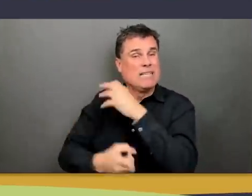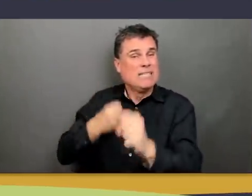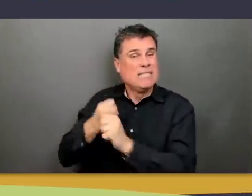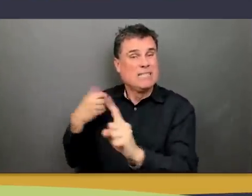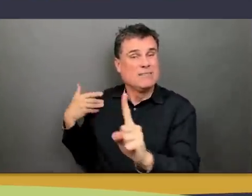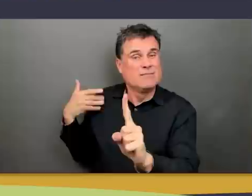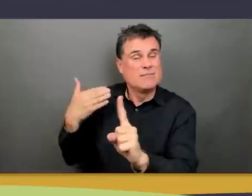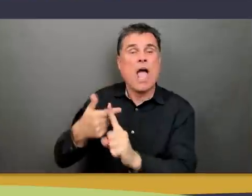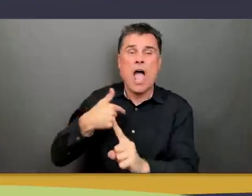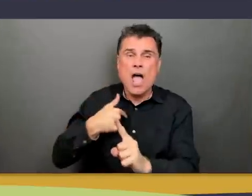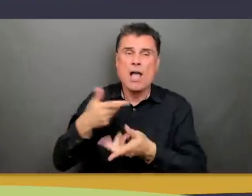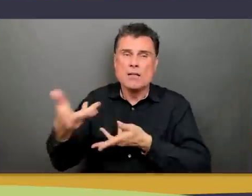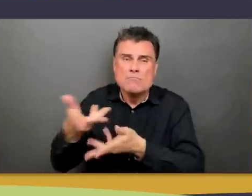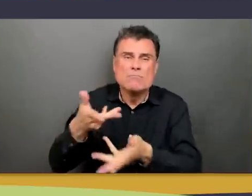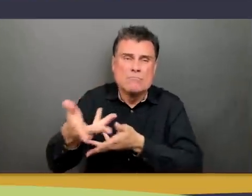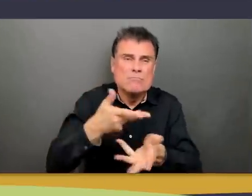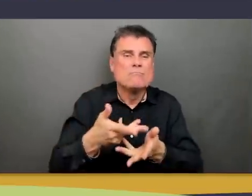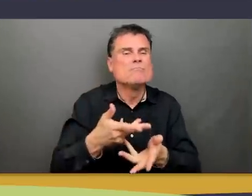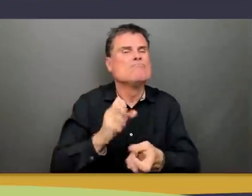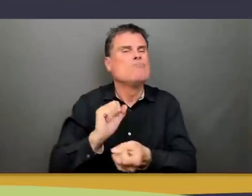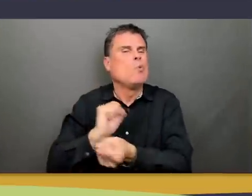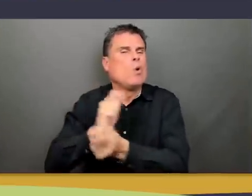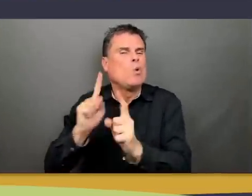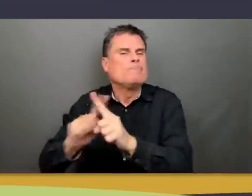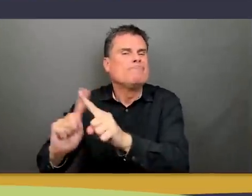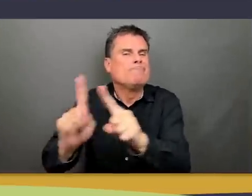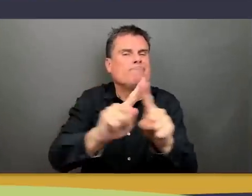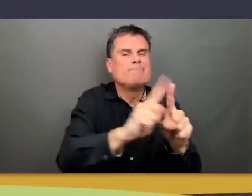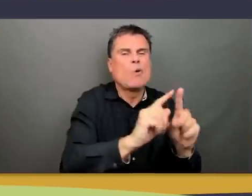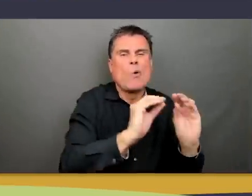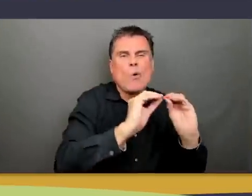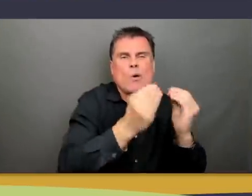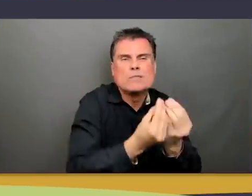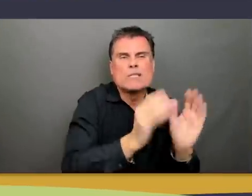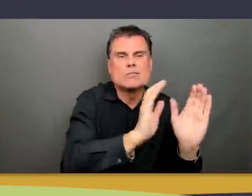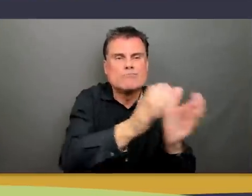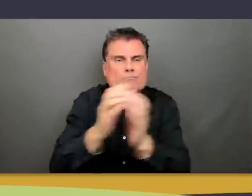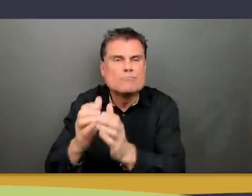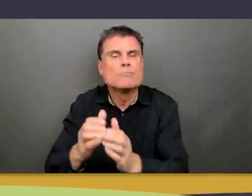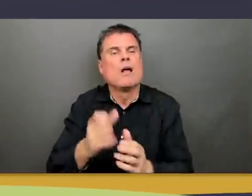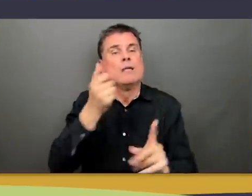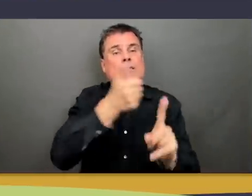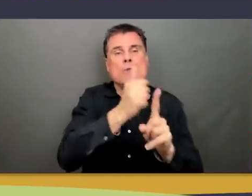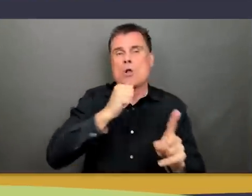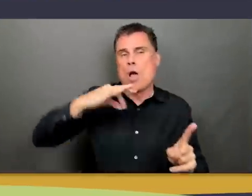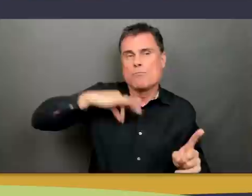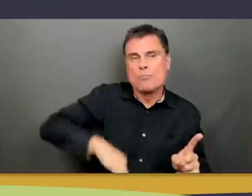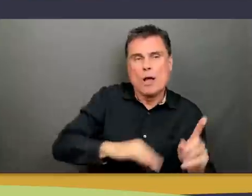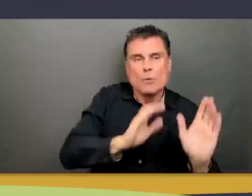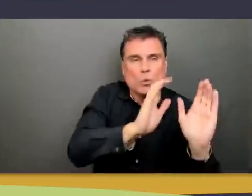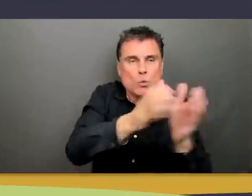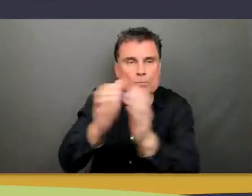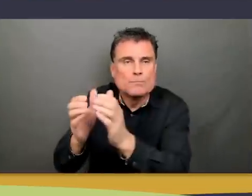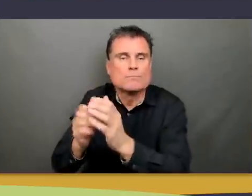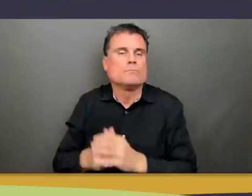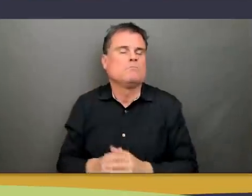nonprofit agencies regarding, you know, homelessness, poverty, First Nations